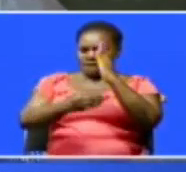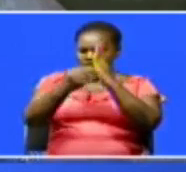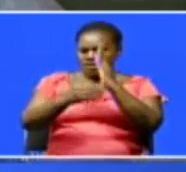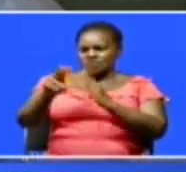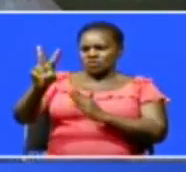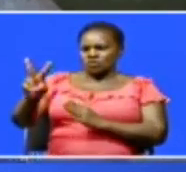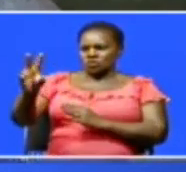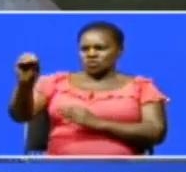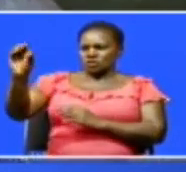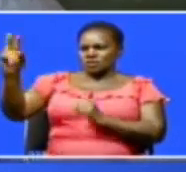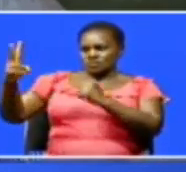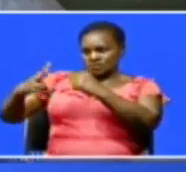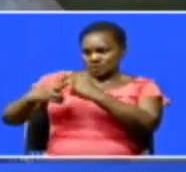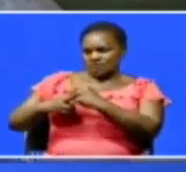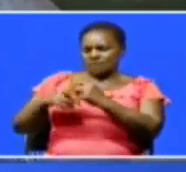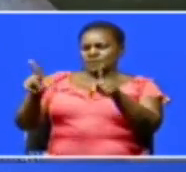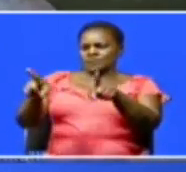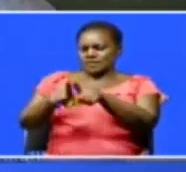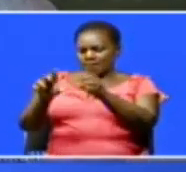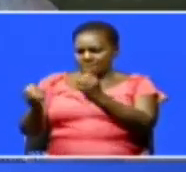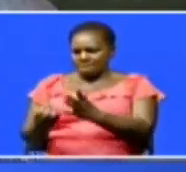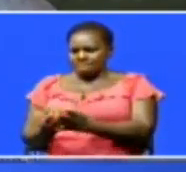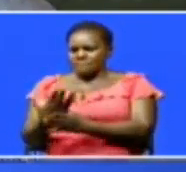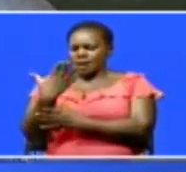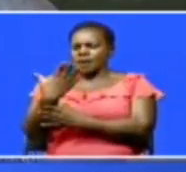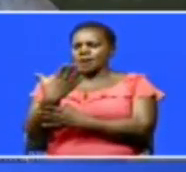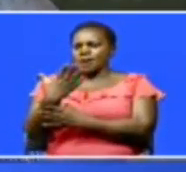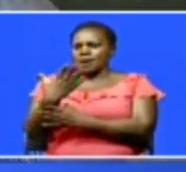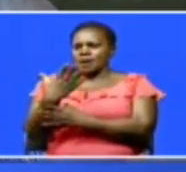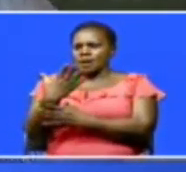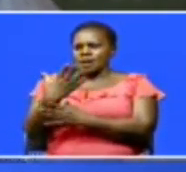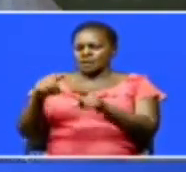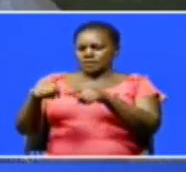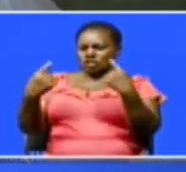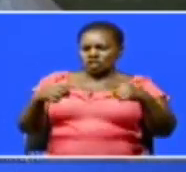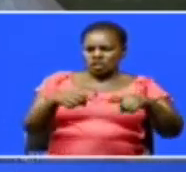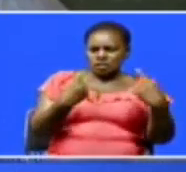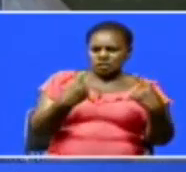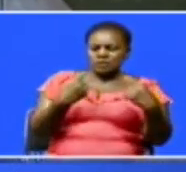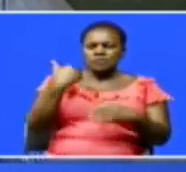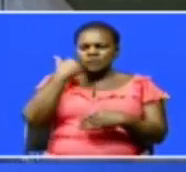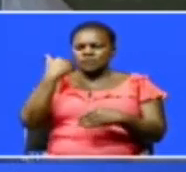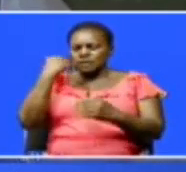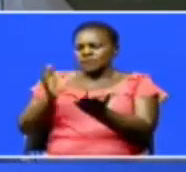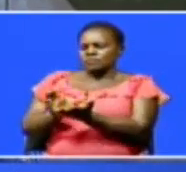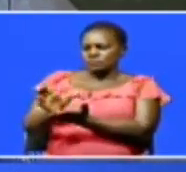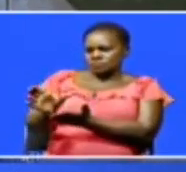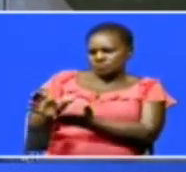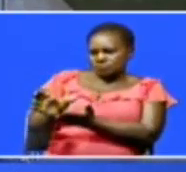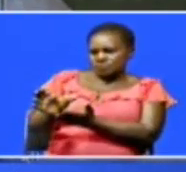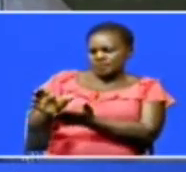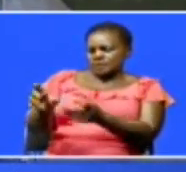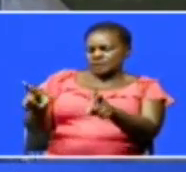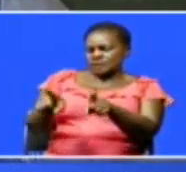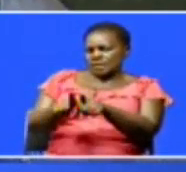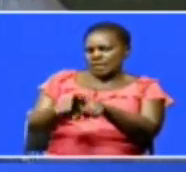of 2007 and the creation of an occupational injury and disease fund with a seed